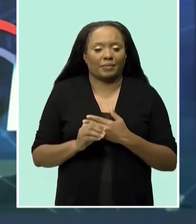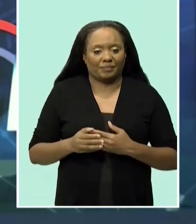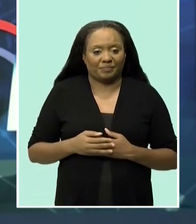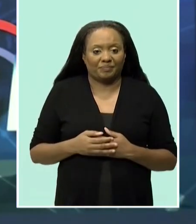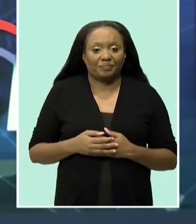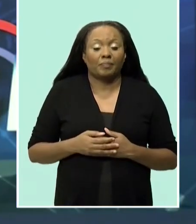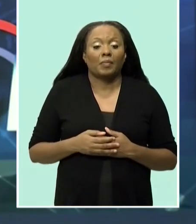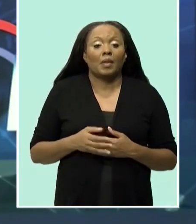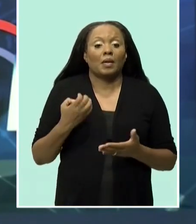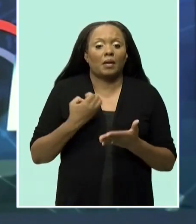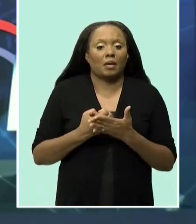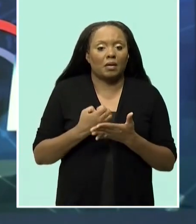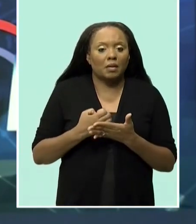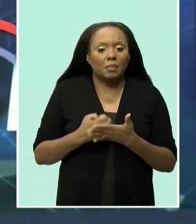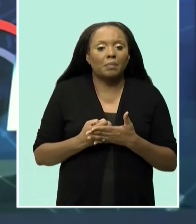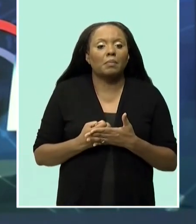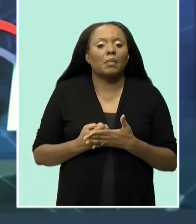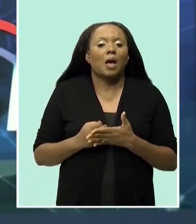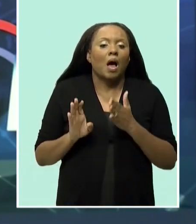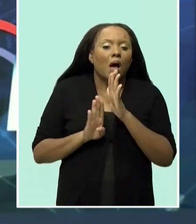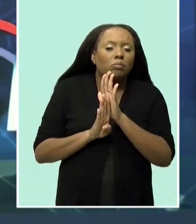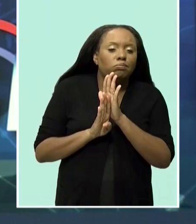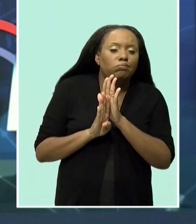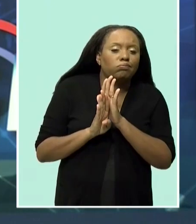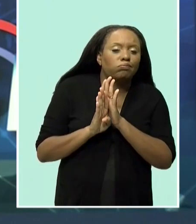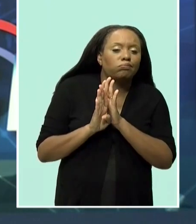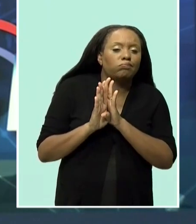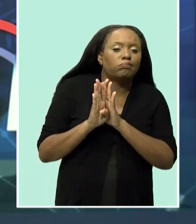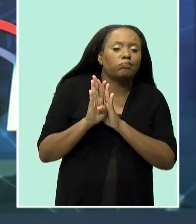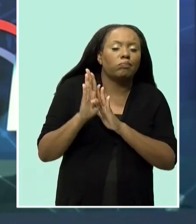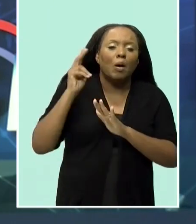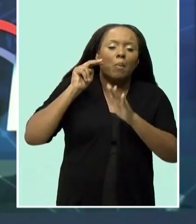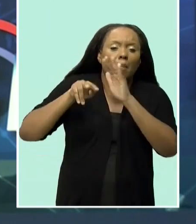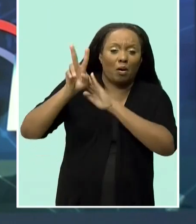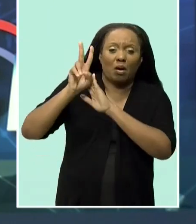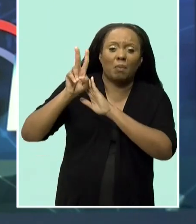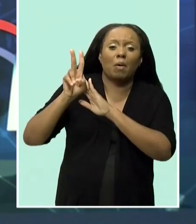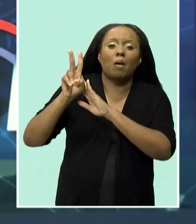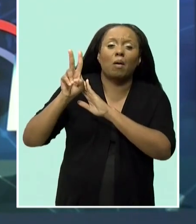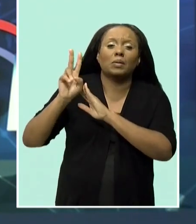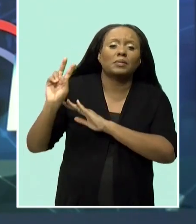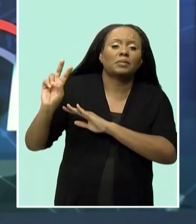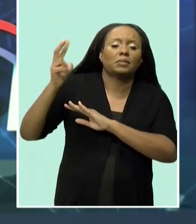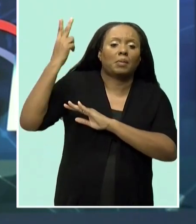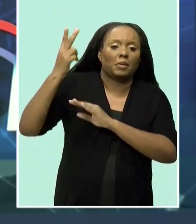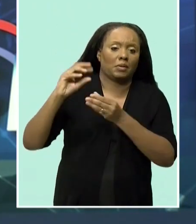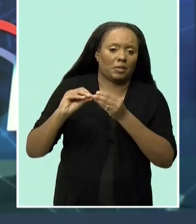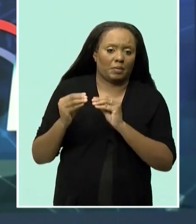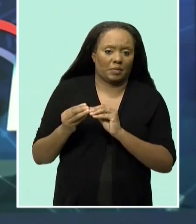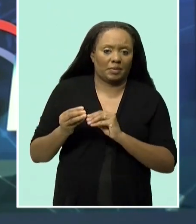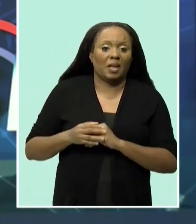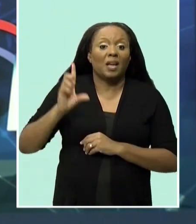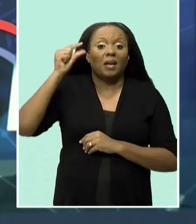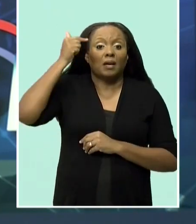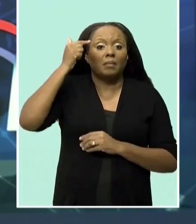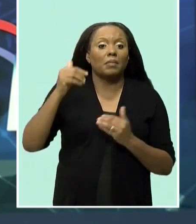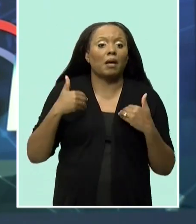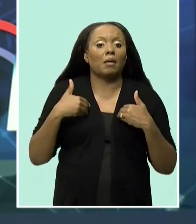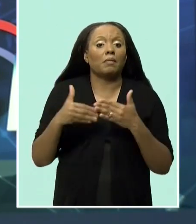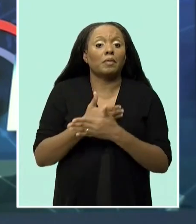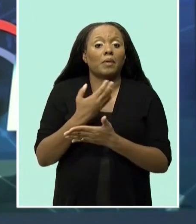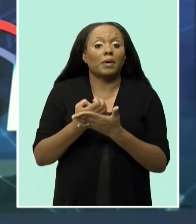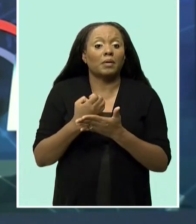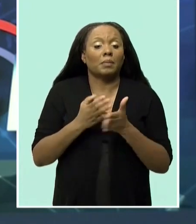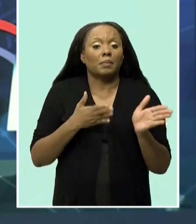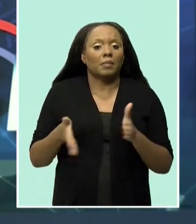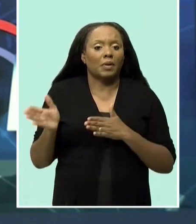Thanks, Ryan. The local economy is on course to meet its double-digit growth projection target by year-end. And with government's new economic plan, Barbados